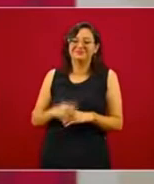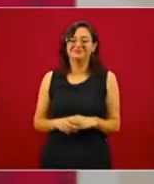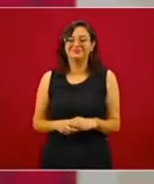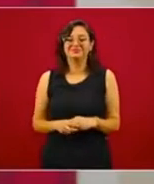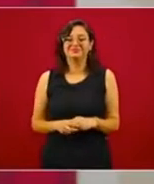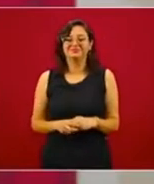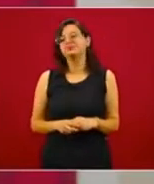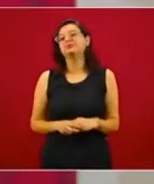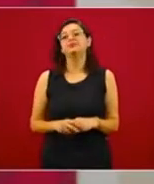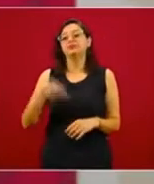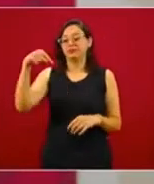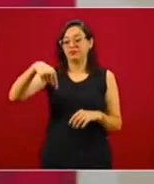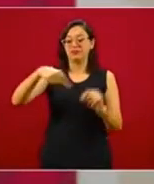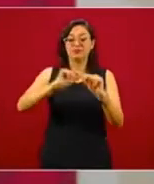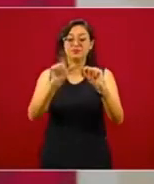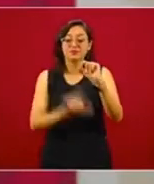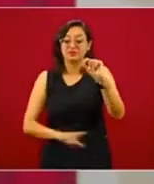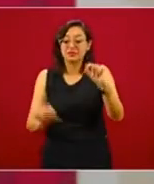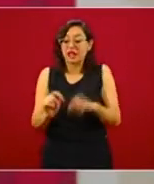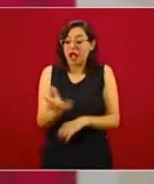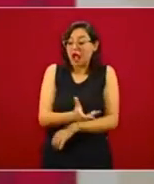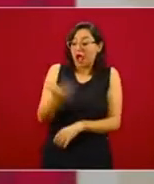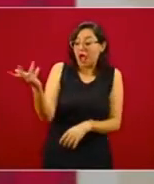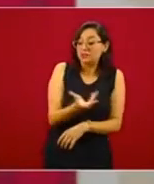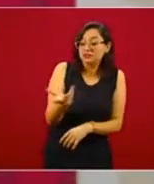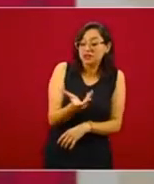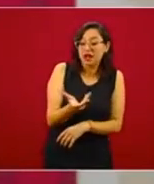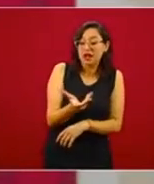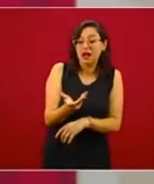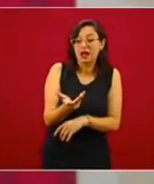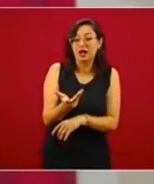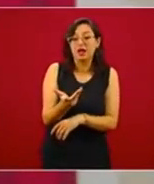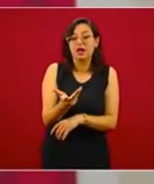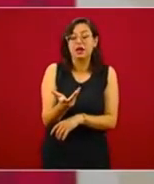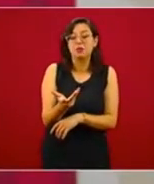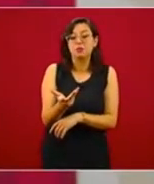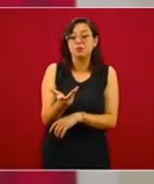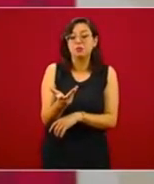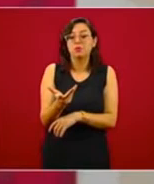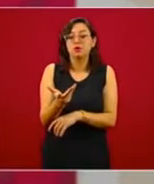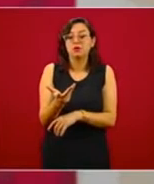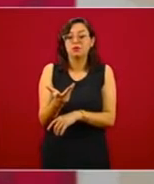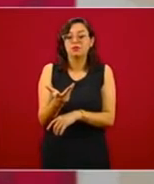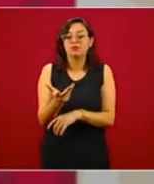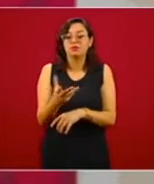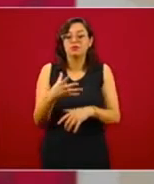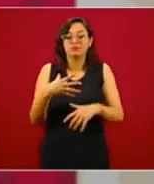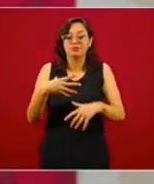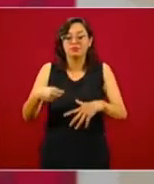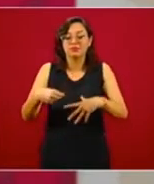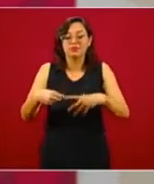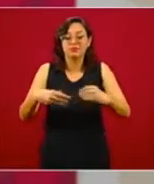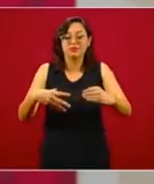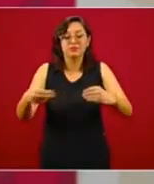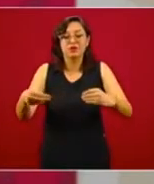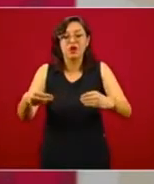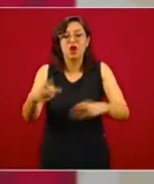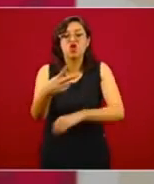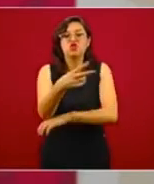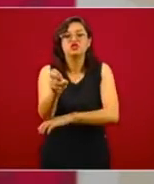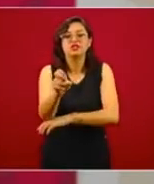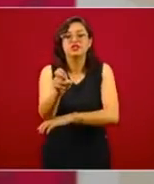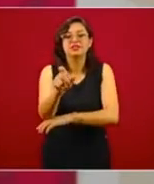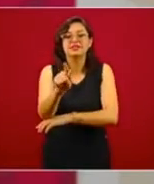in every school at large, but everything we are going to do in Mexico should be